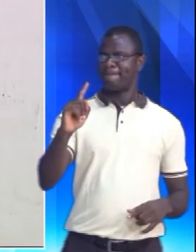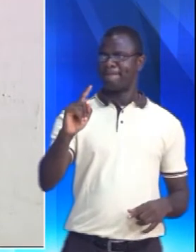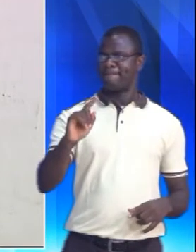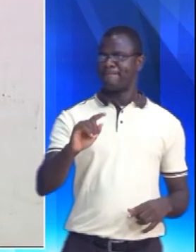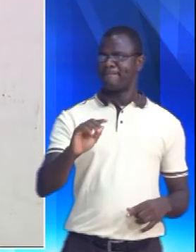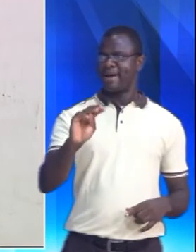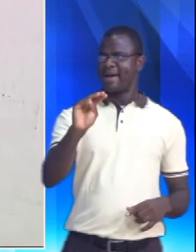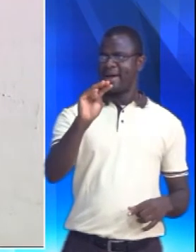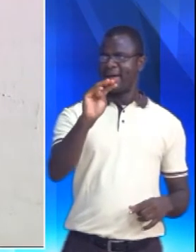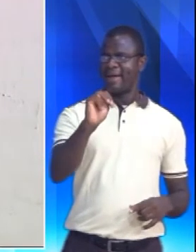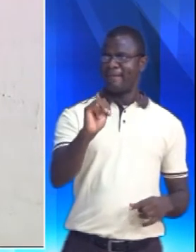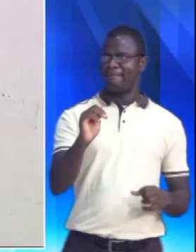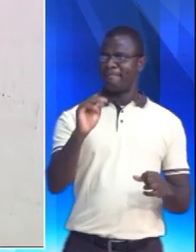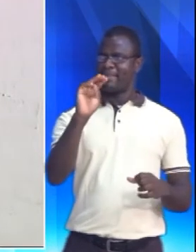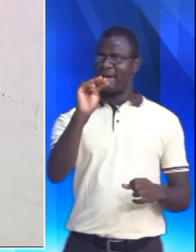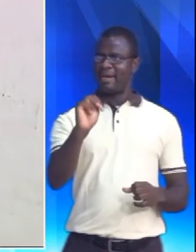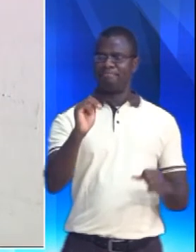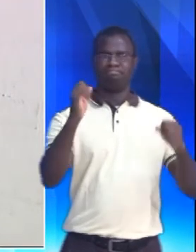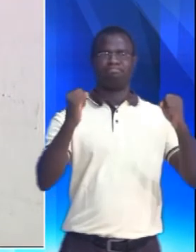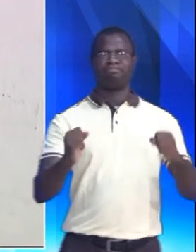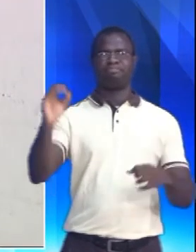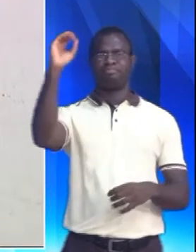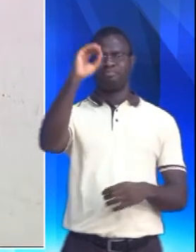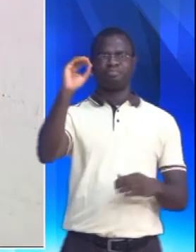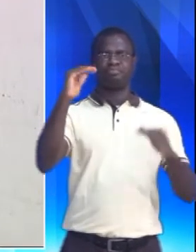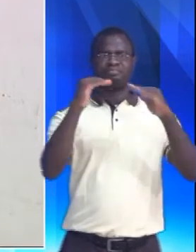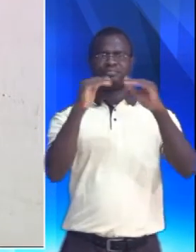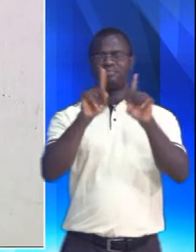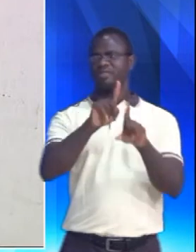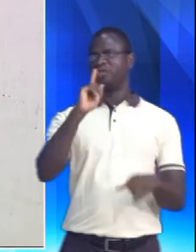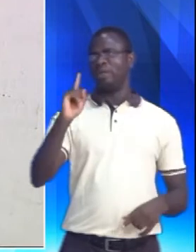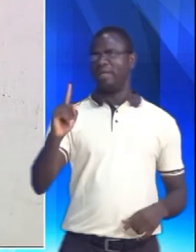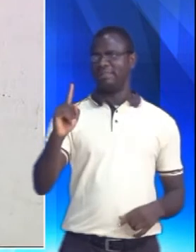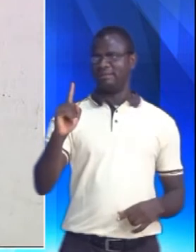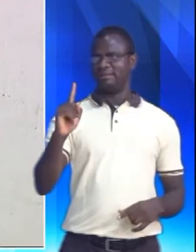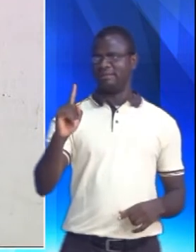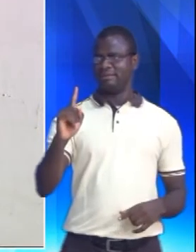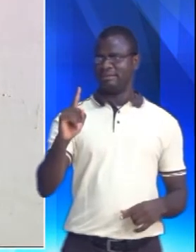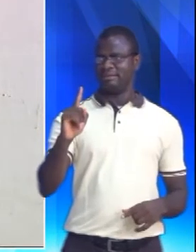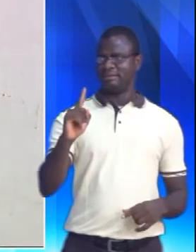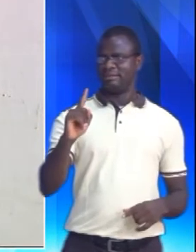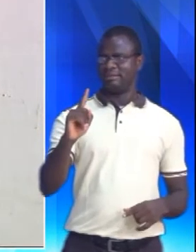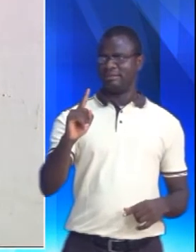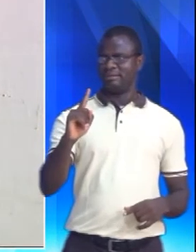If m is raised to power 0, the value is what? Is 1.